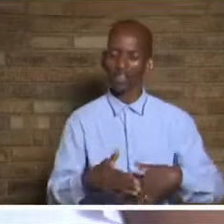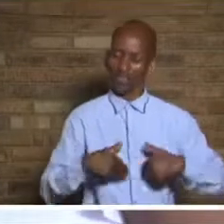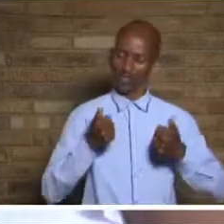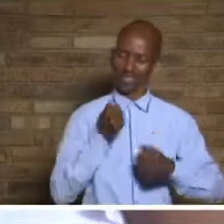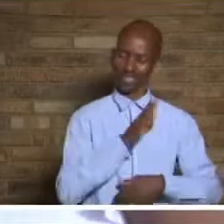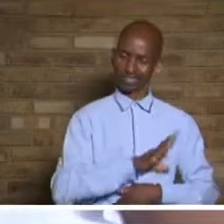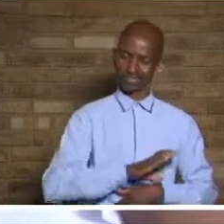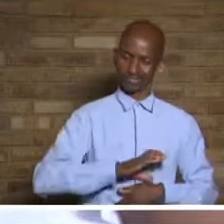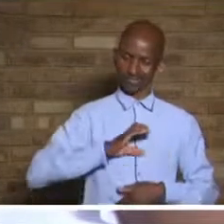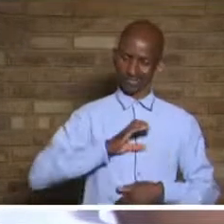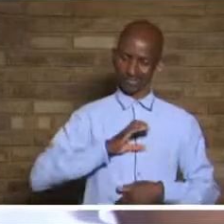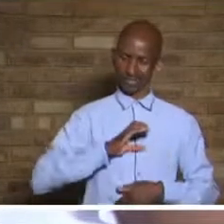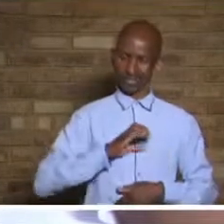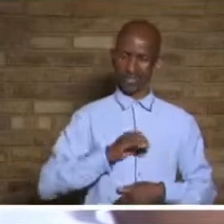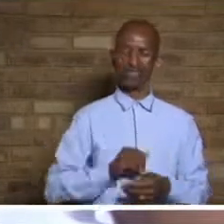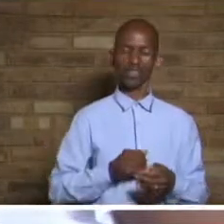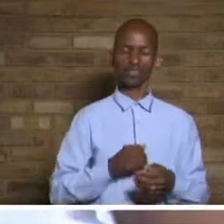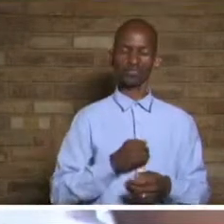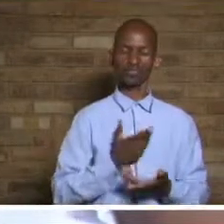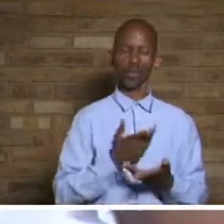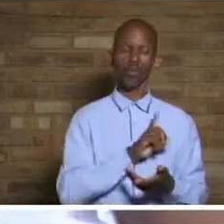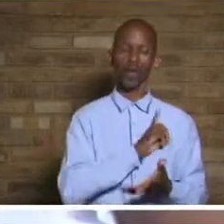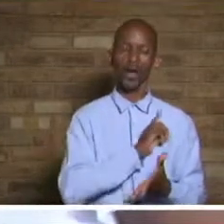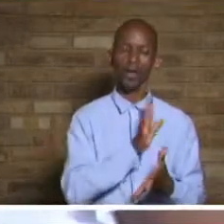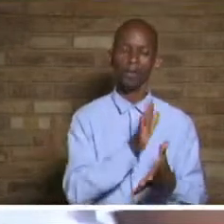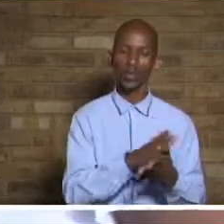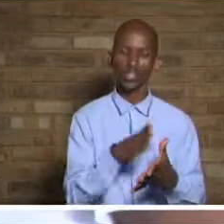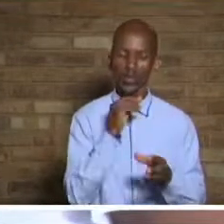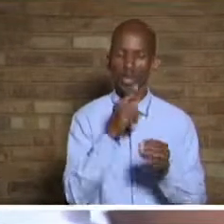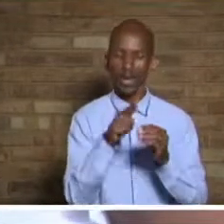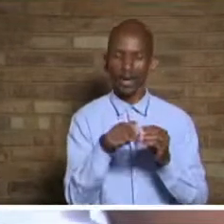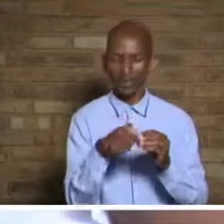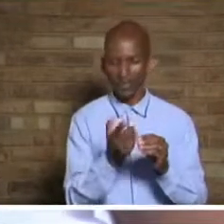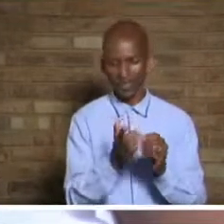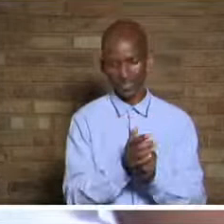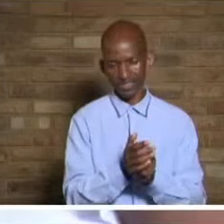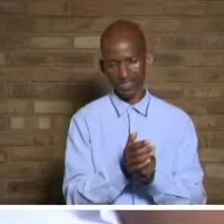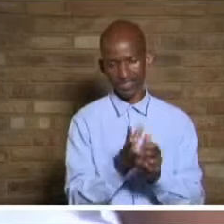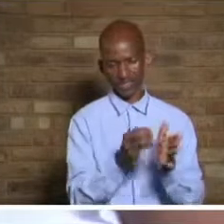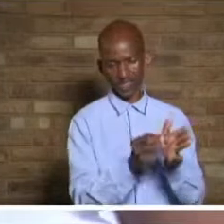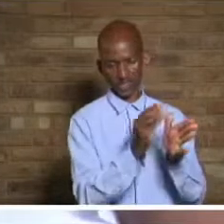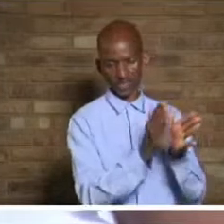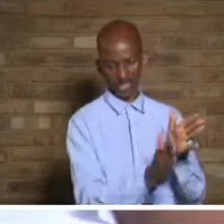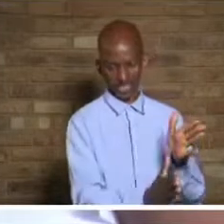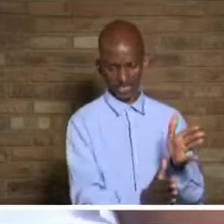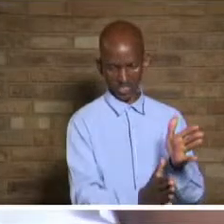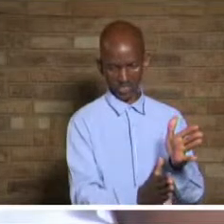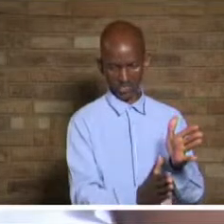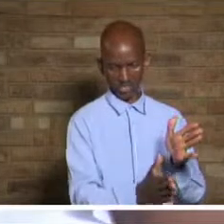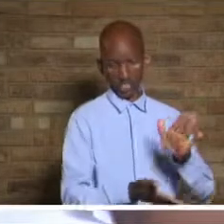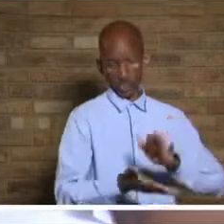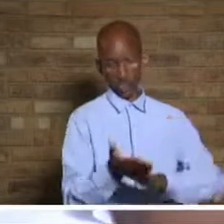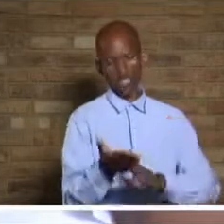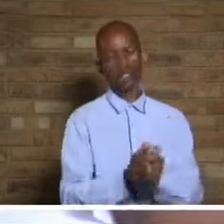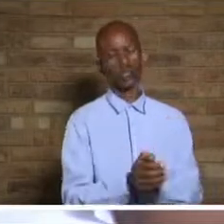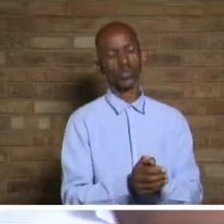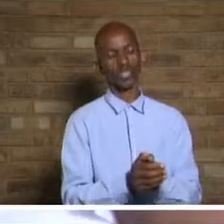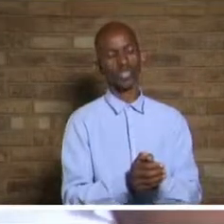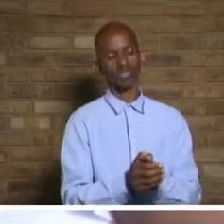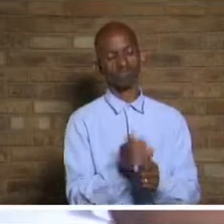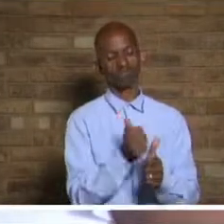self-confidence and self-esteem because we're talking about students, children going to secondary